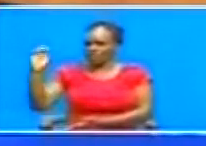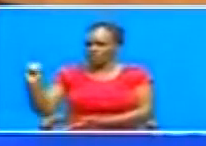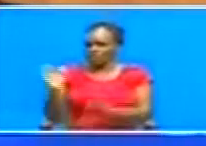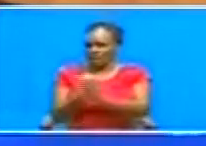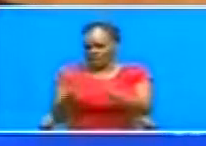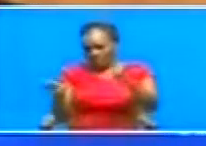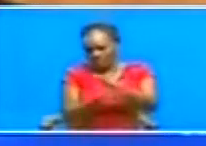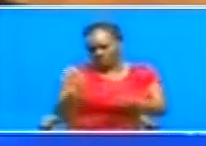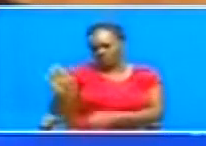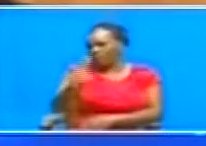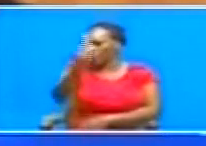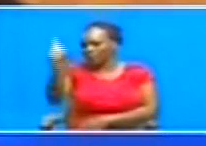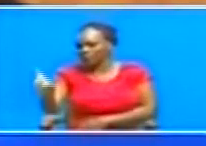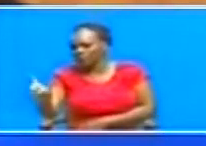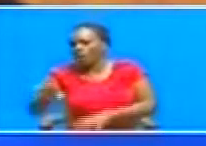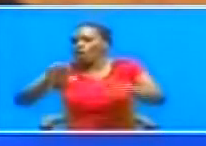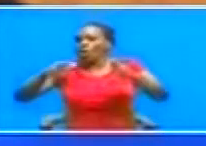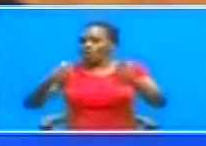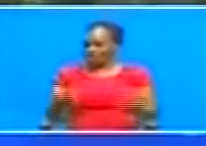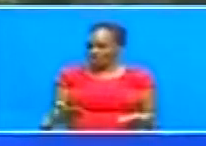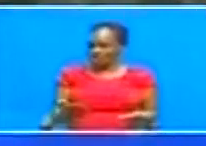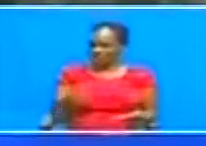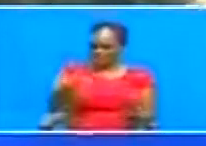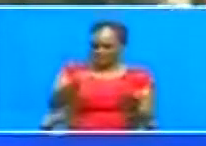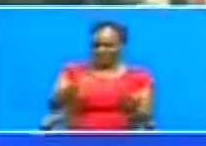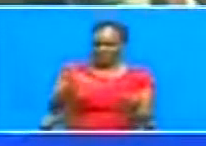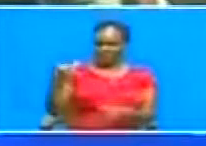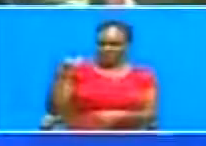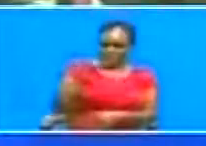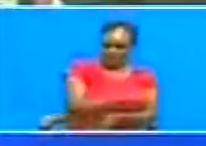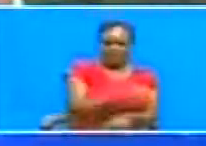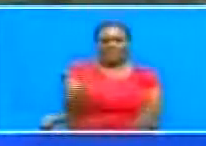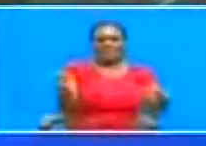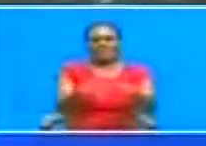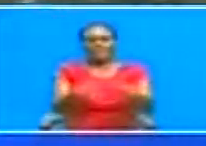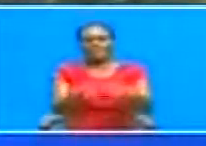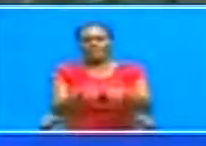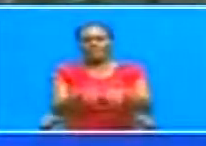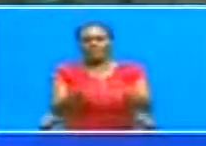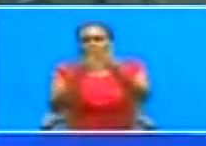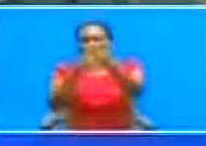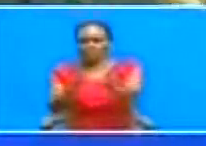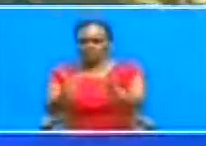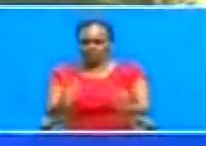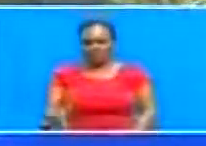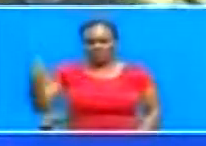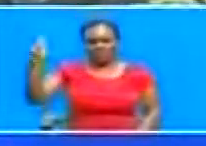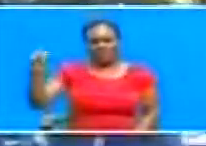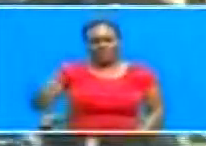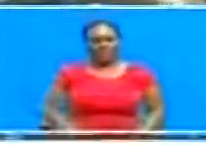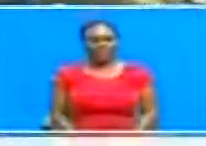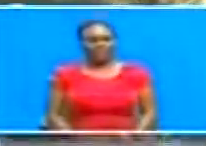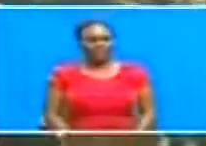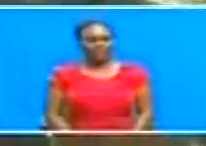deputy Michael Mubea parking, or will he choose to maintain status quo? Ashamwilu, KTN.